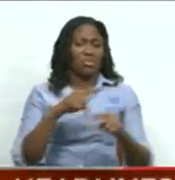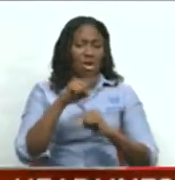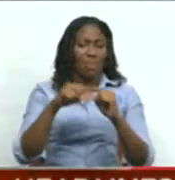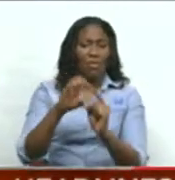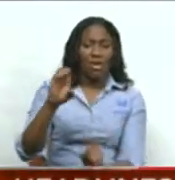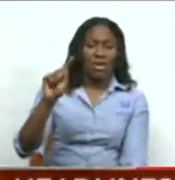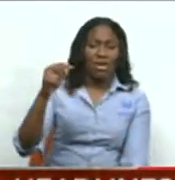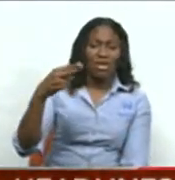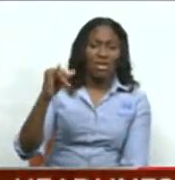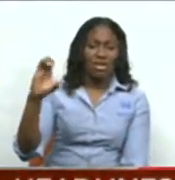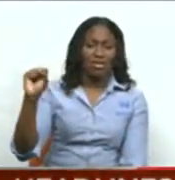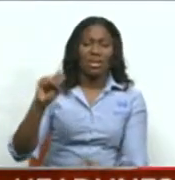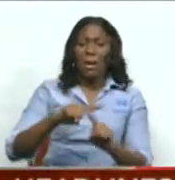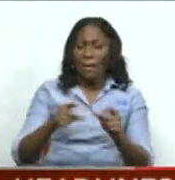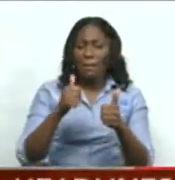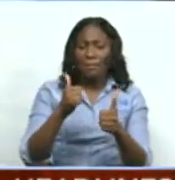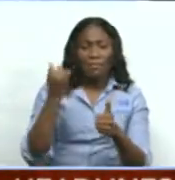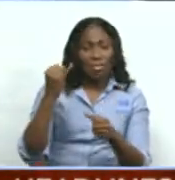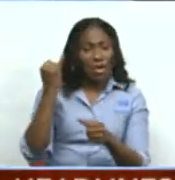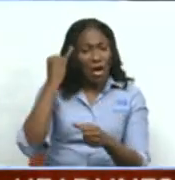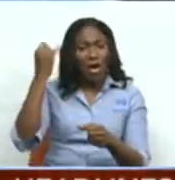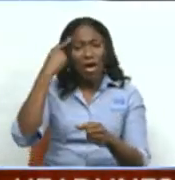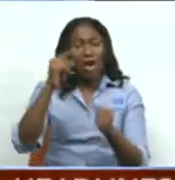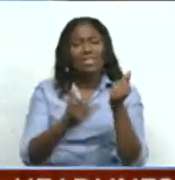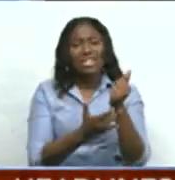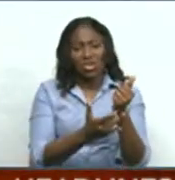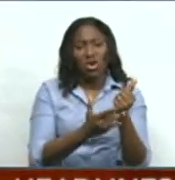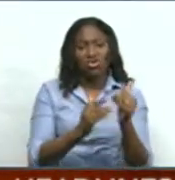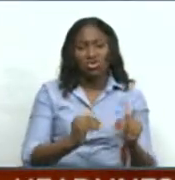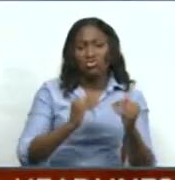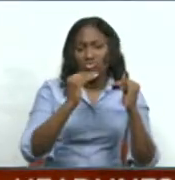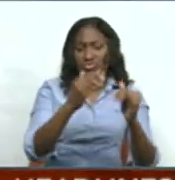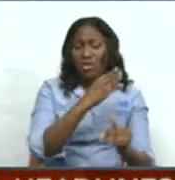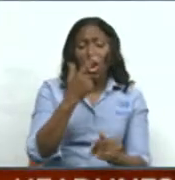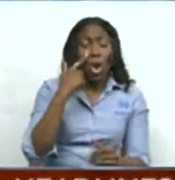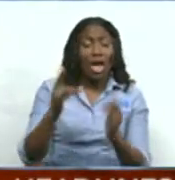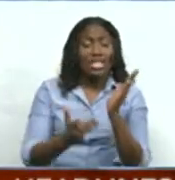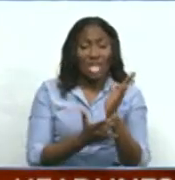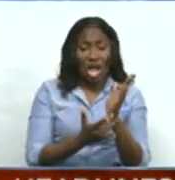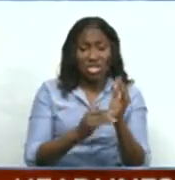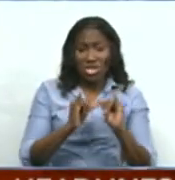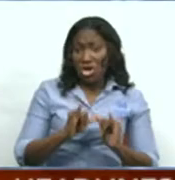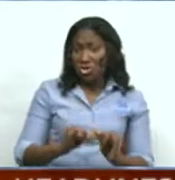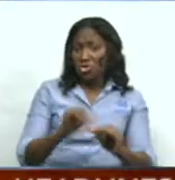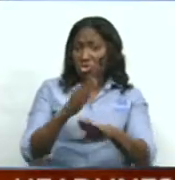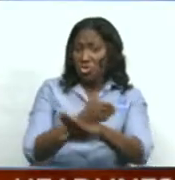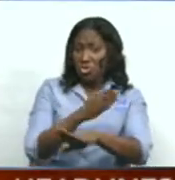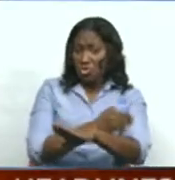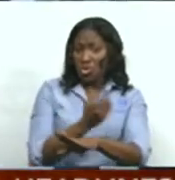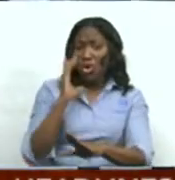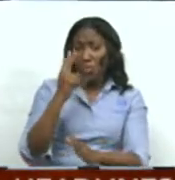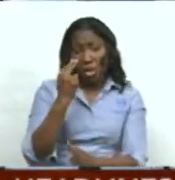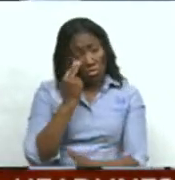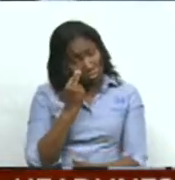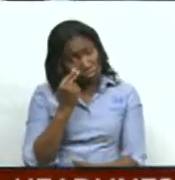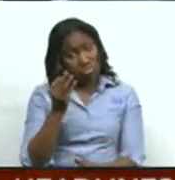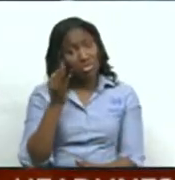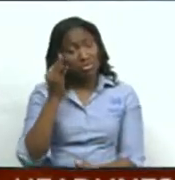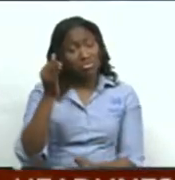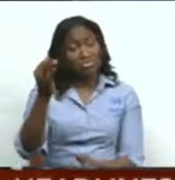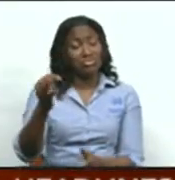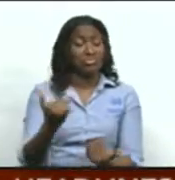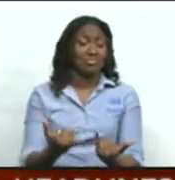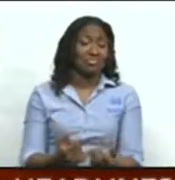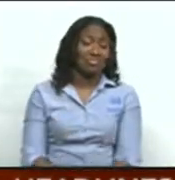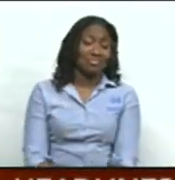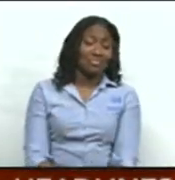but I would say it's a big step for technology. No matter your view, it seems that technology continues to advance and will wait on no one. Keyshawn